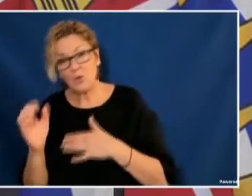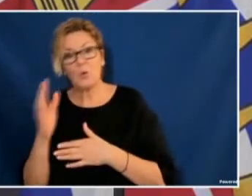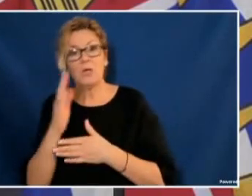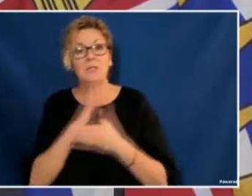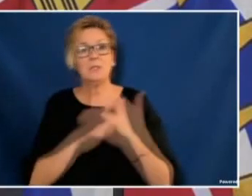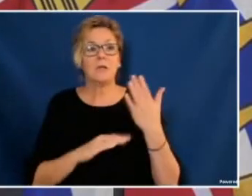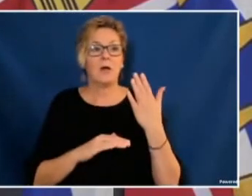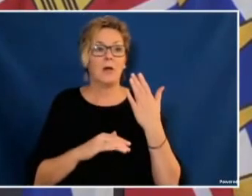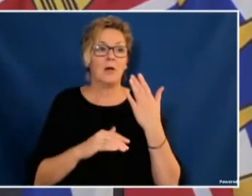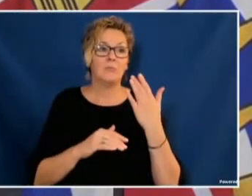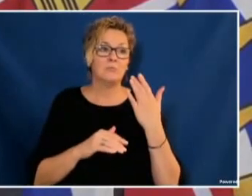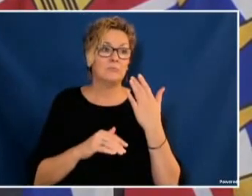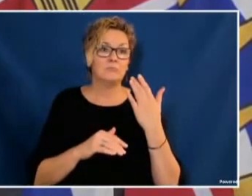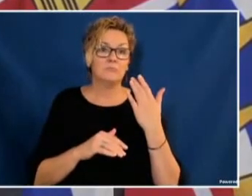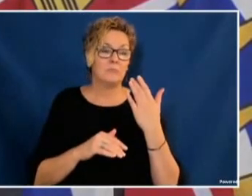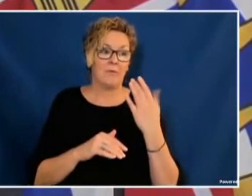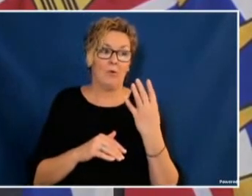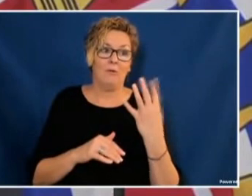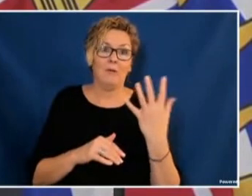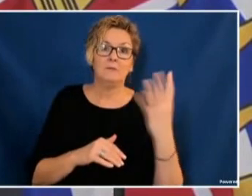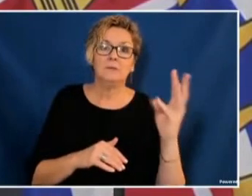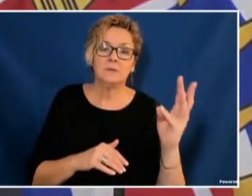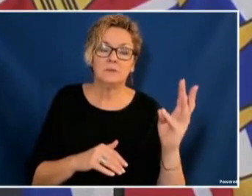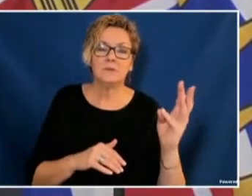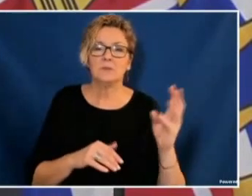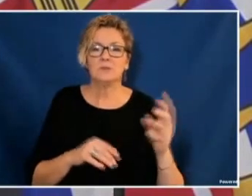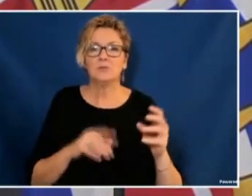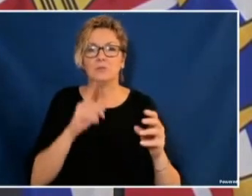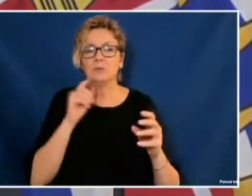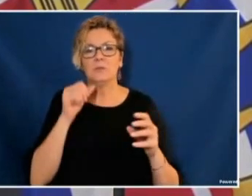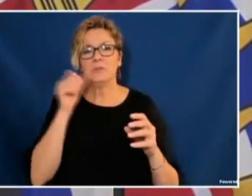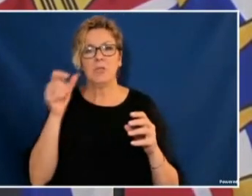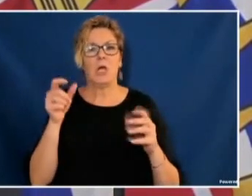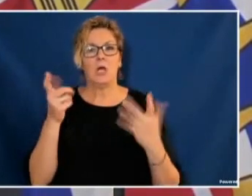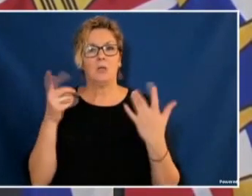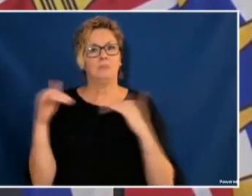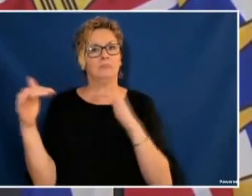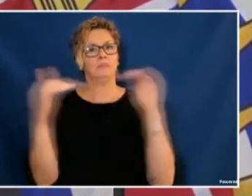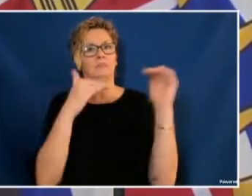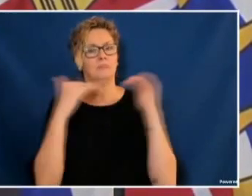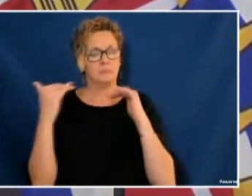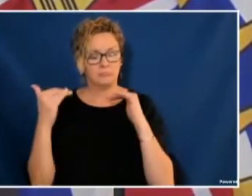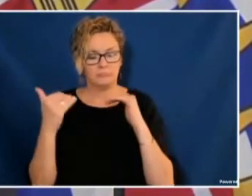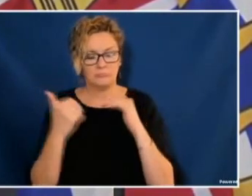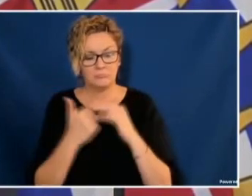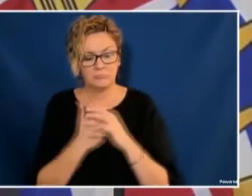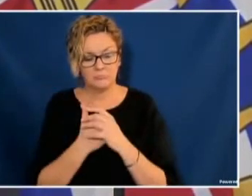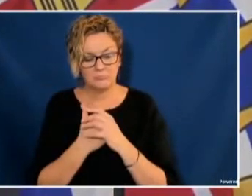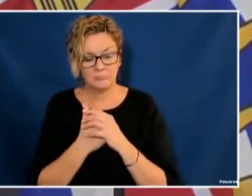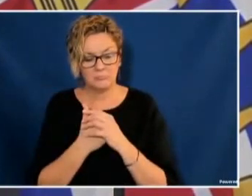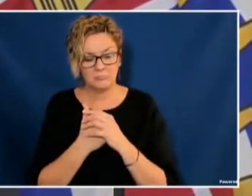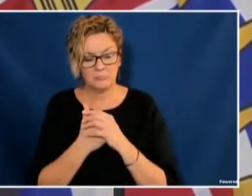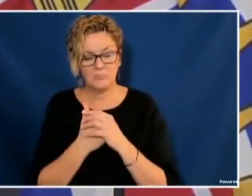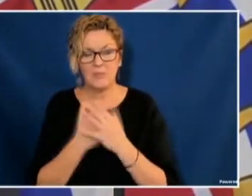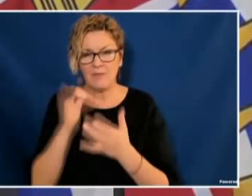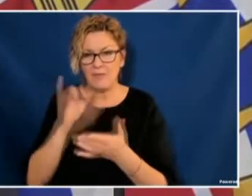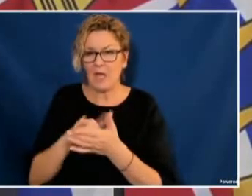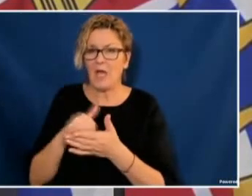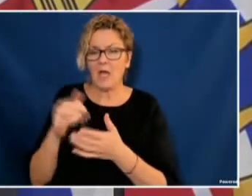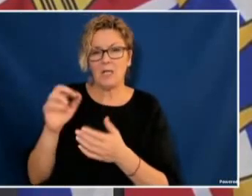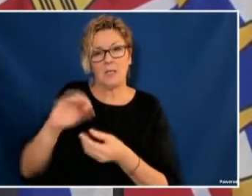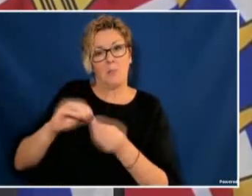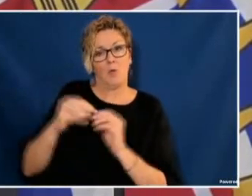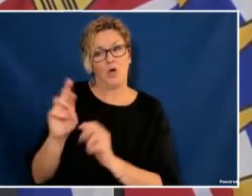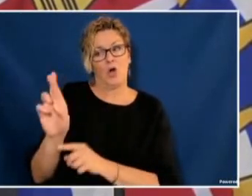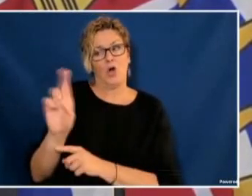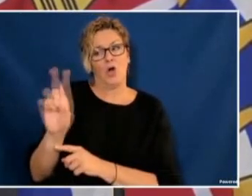consternation around this, but just to reflect that most people are doing the right thing, and most faith leaders